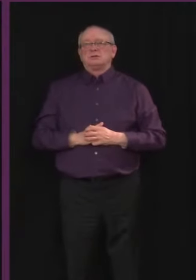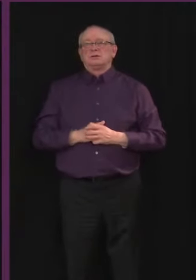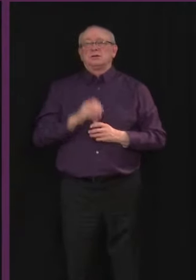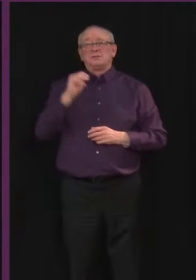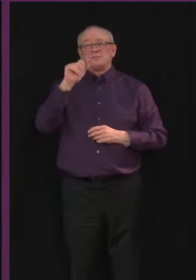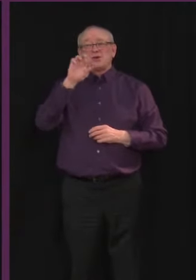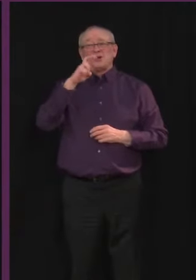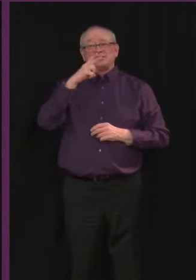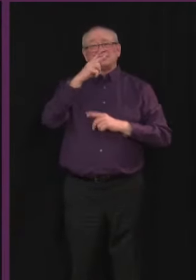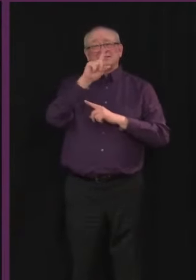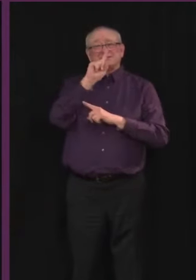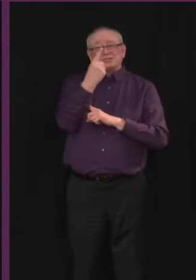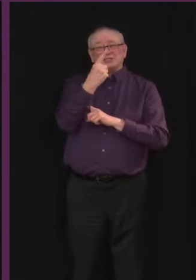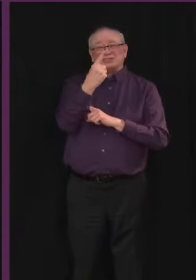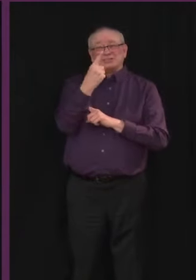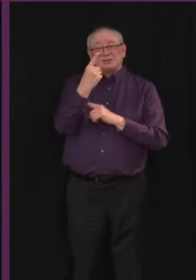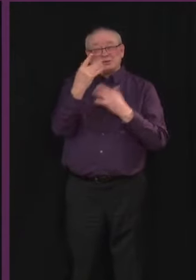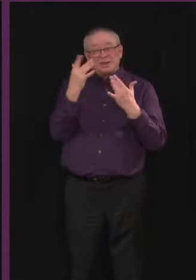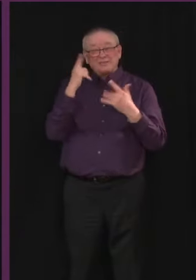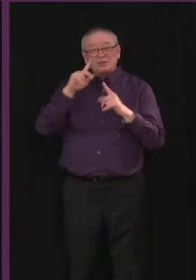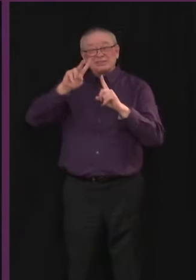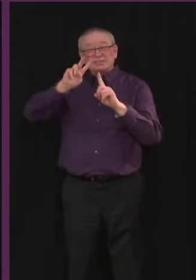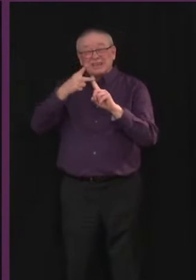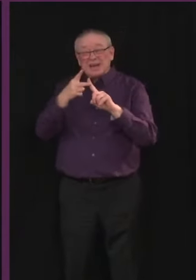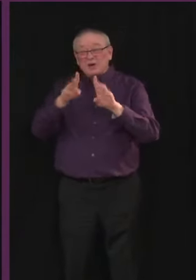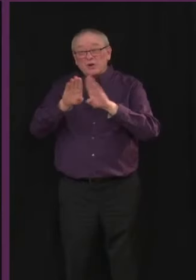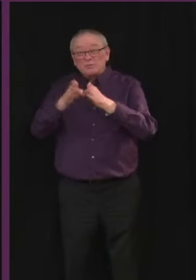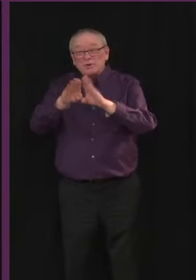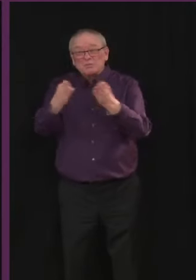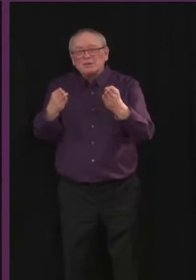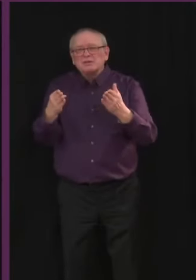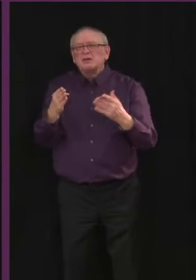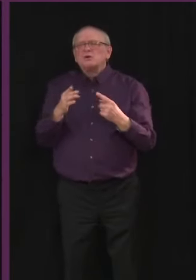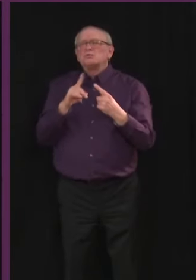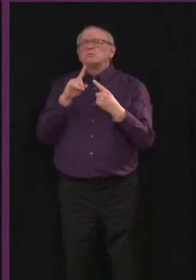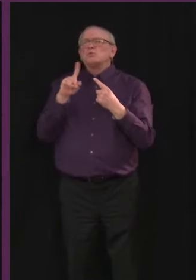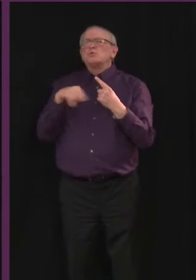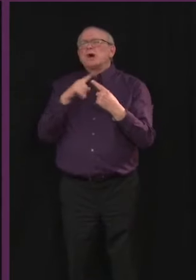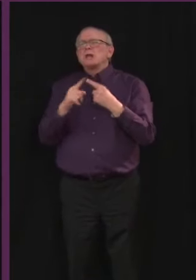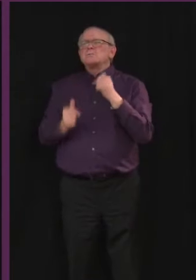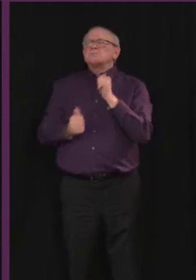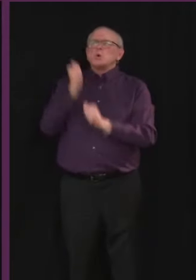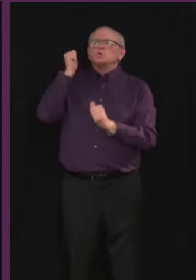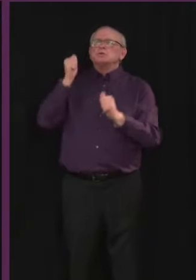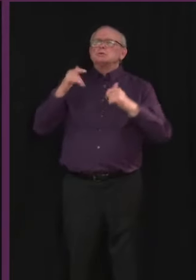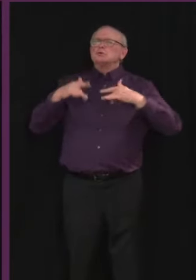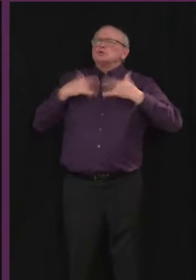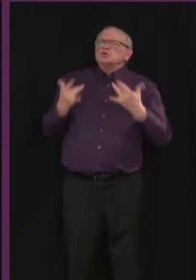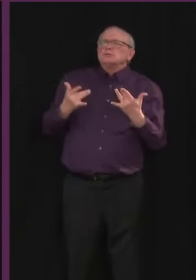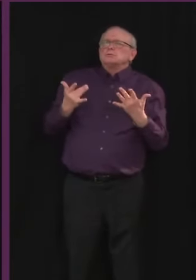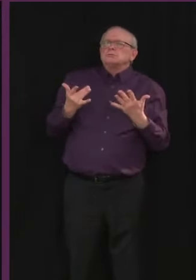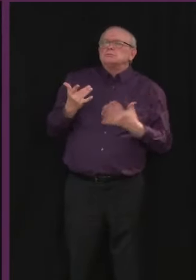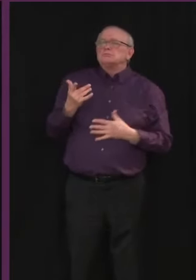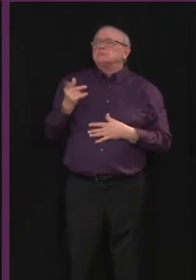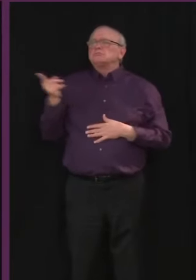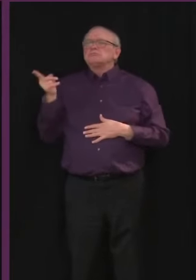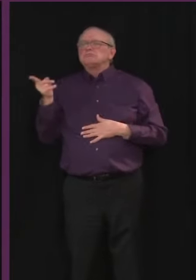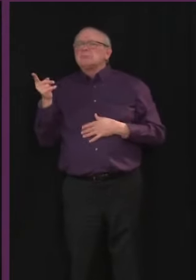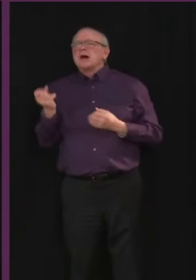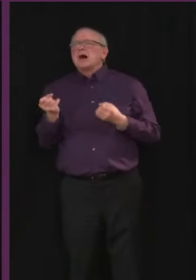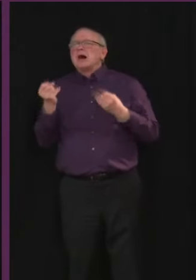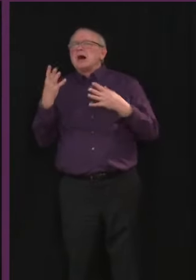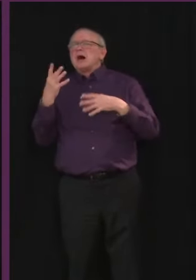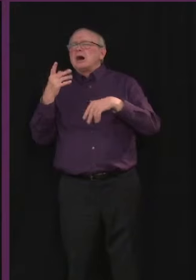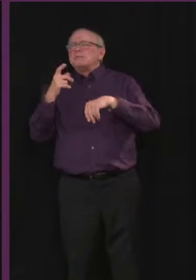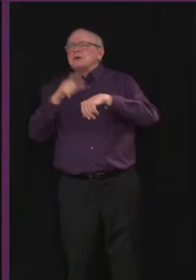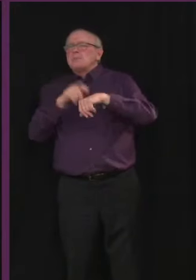is the earliest that step 2 of the reopening plan could happen, and how much warning will you give businesses? Businesses have asked us